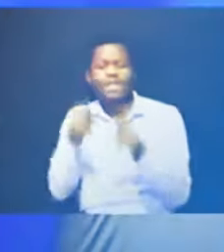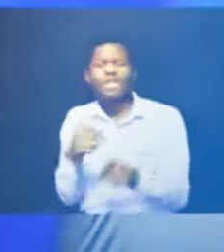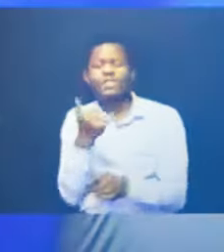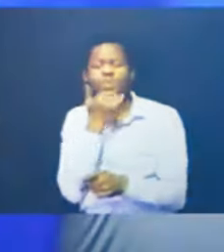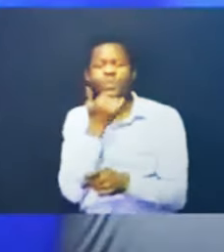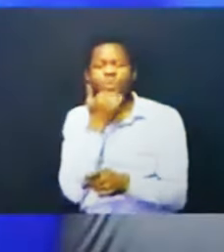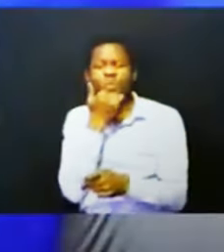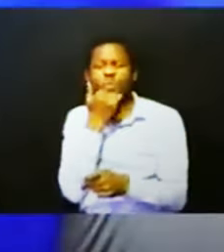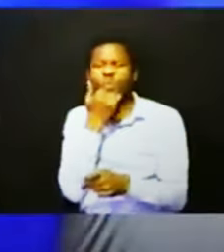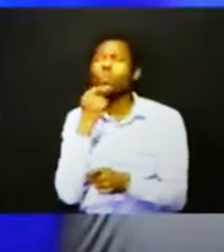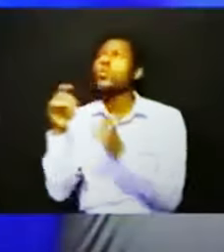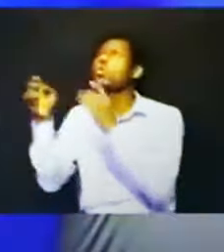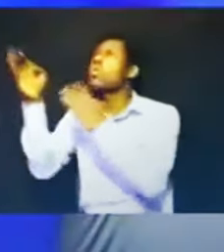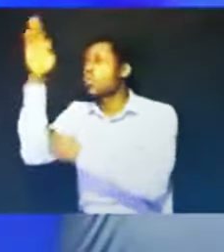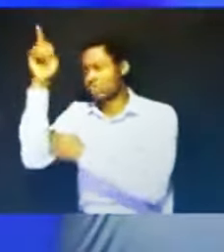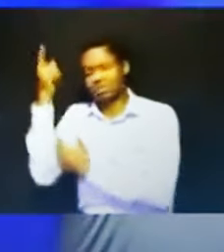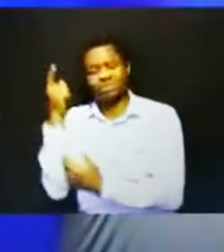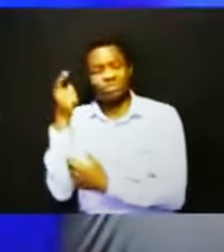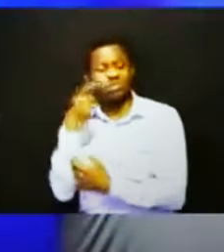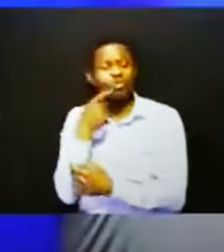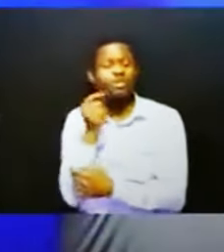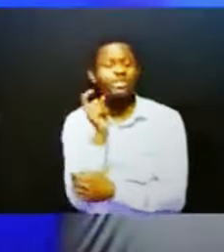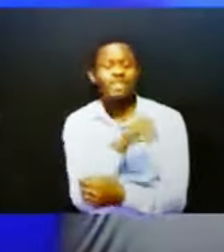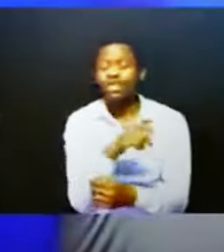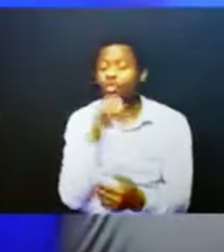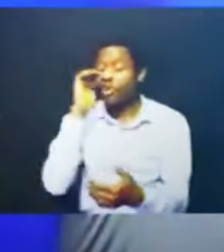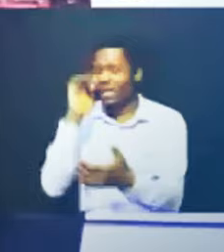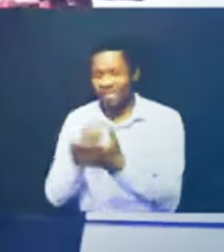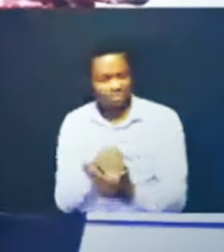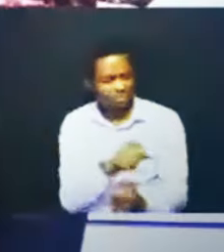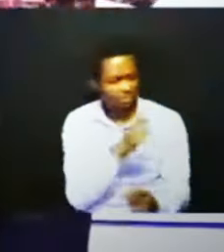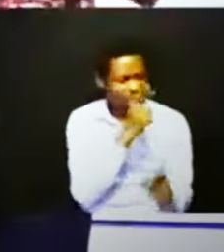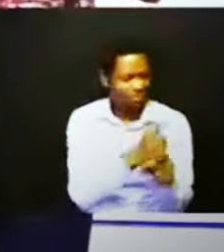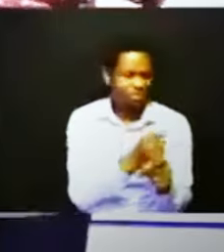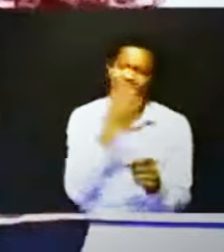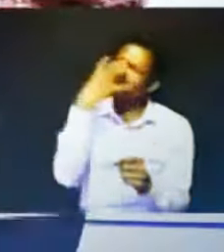him and worshiping him the way you have been doing. Curse him and